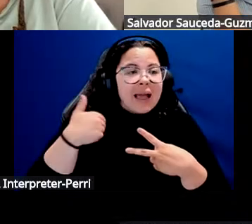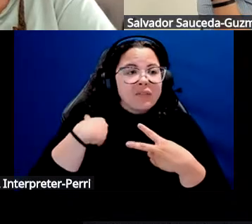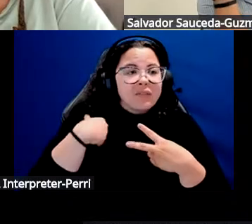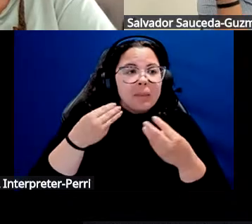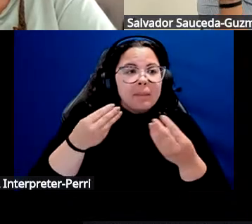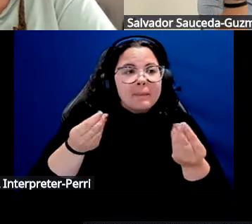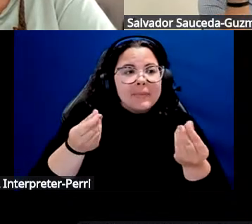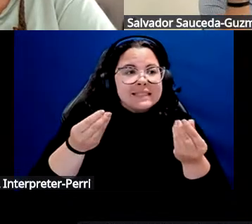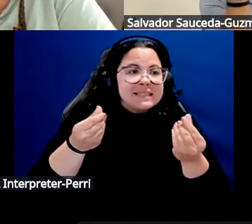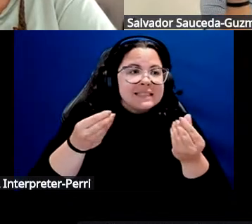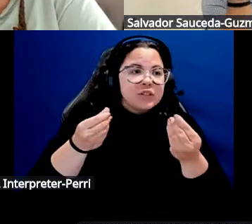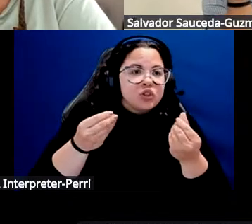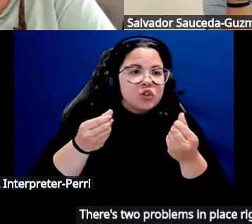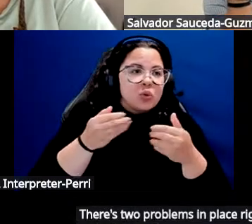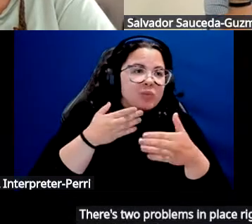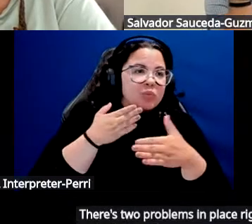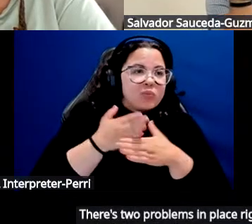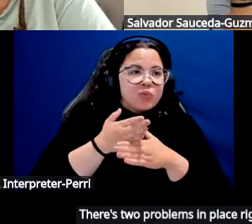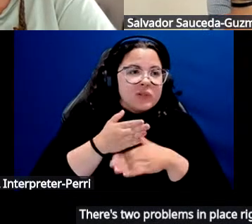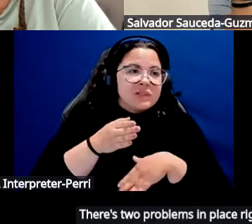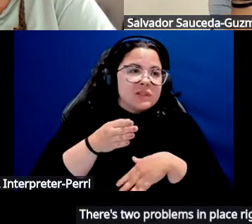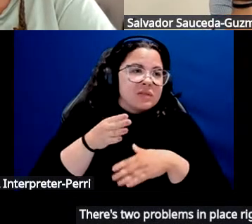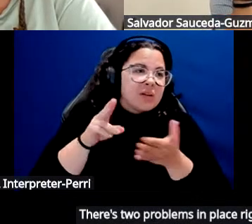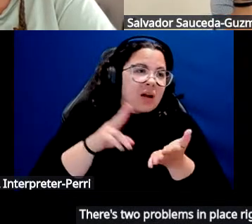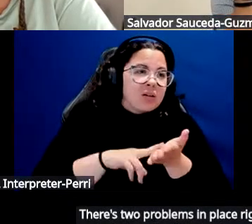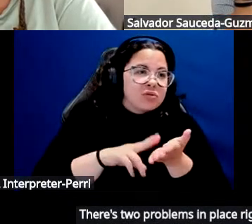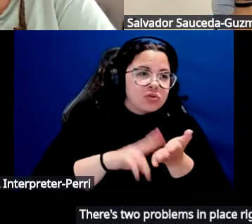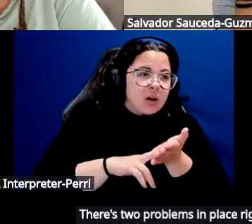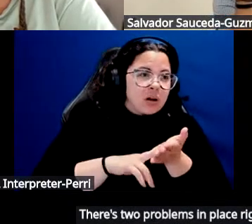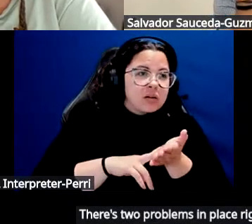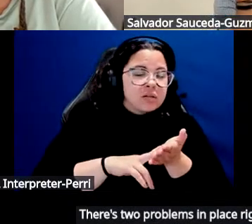material breach of contract.